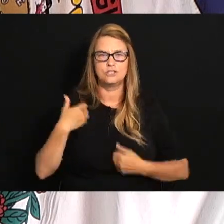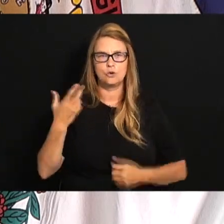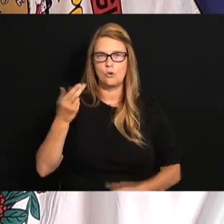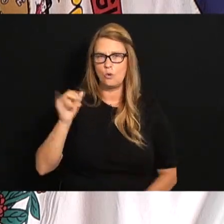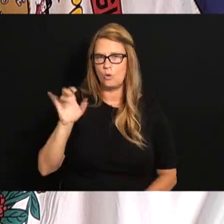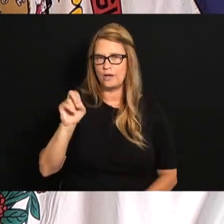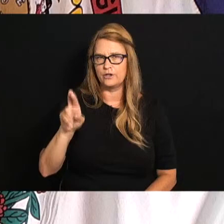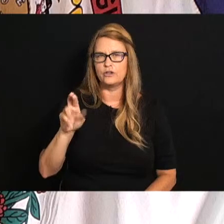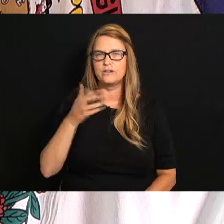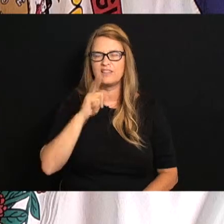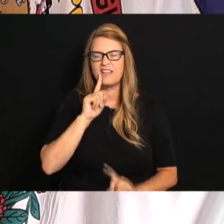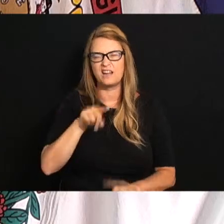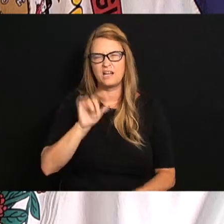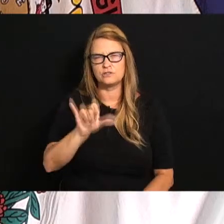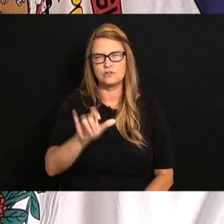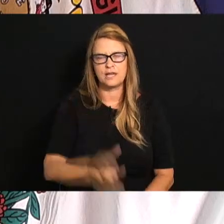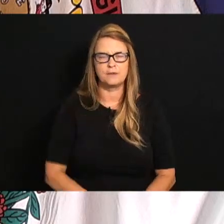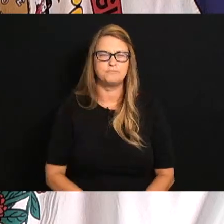they'll answer it better than I.